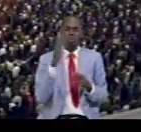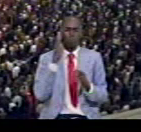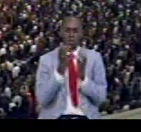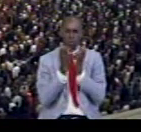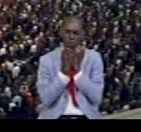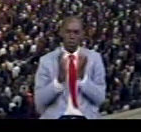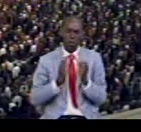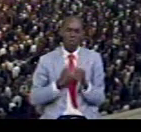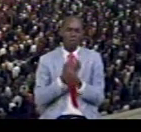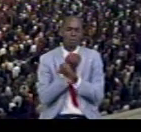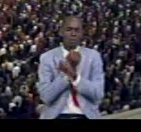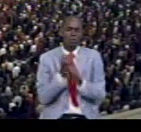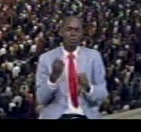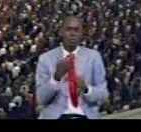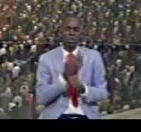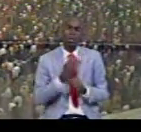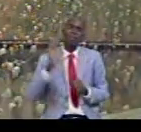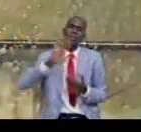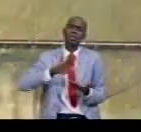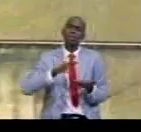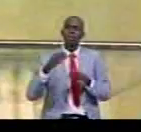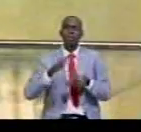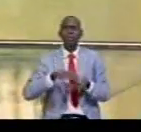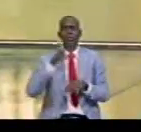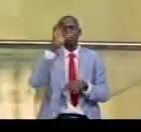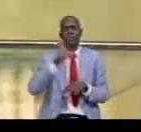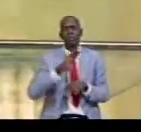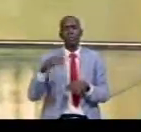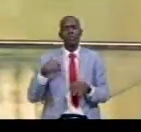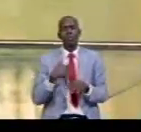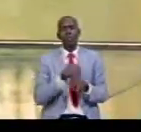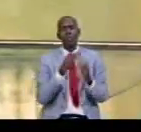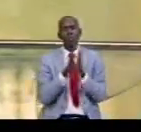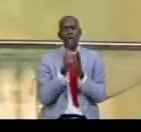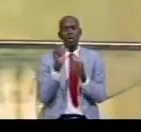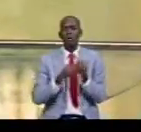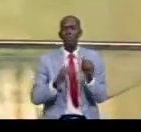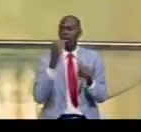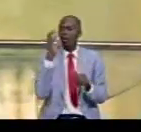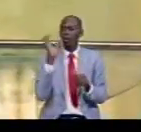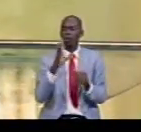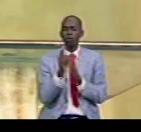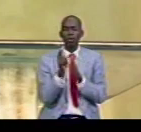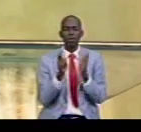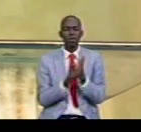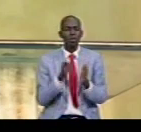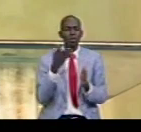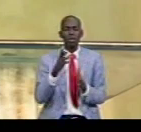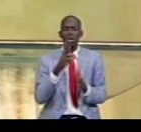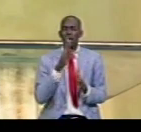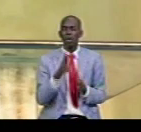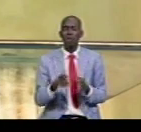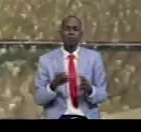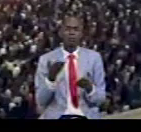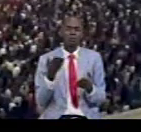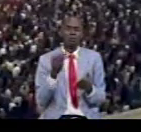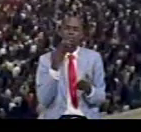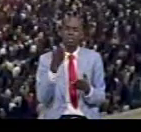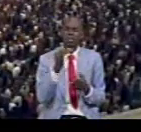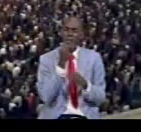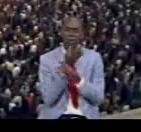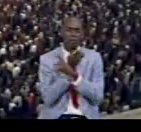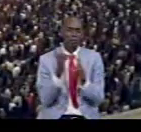we pray, every curse of the law, there is deliverance this morning. They are broken in the name of